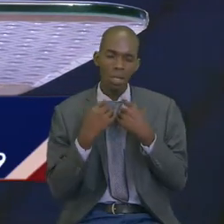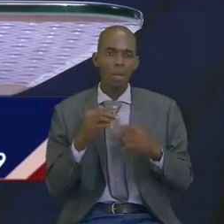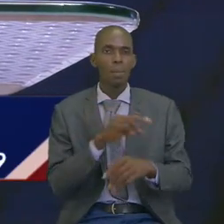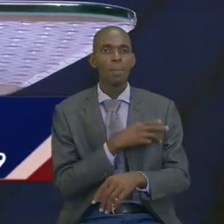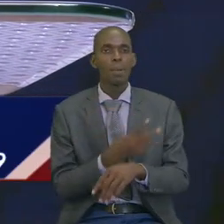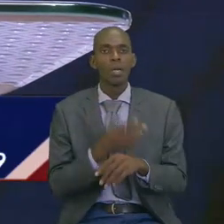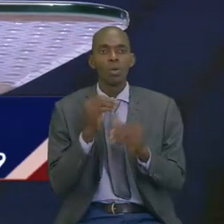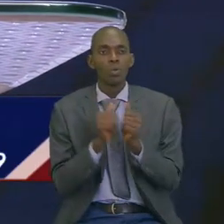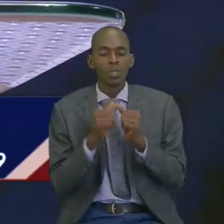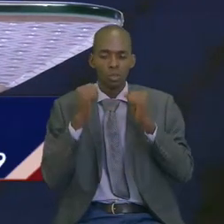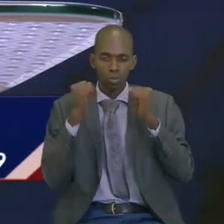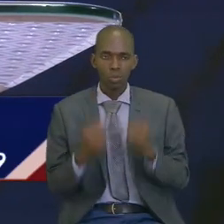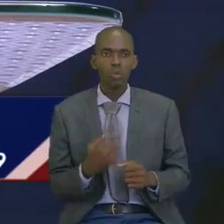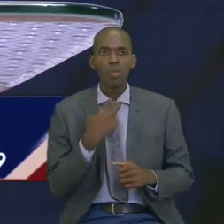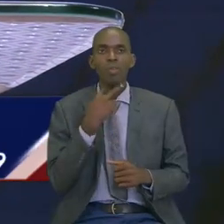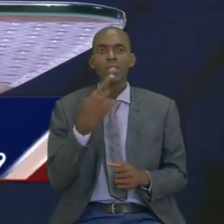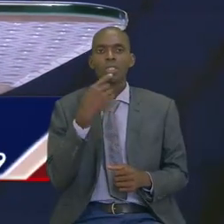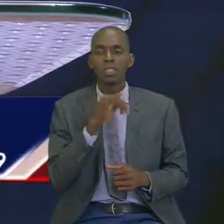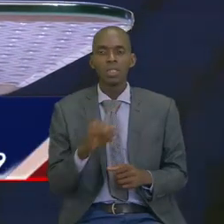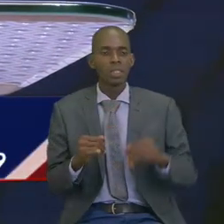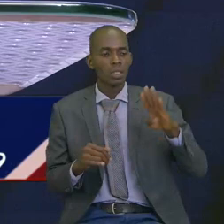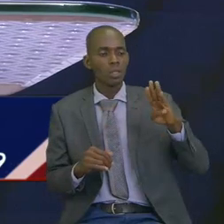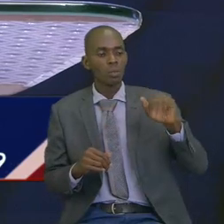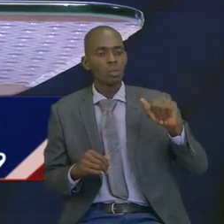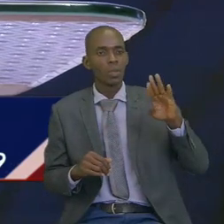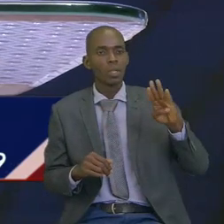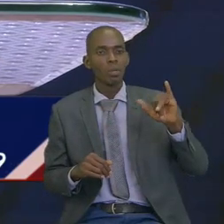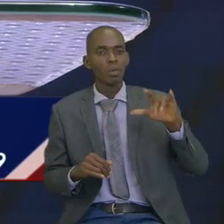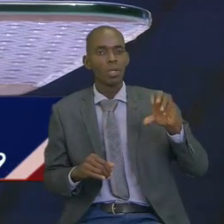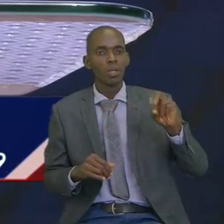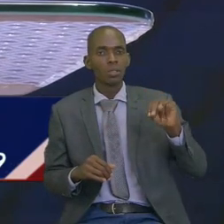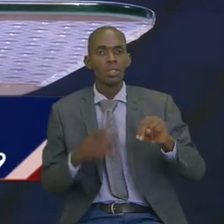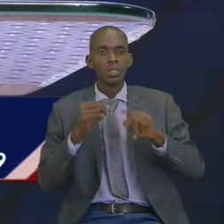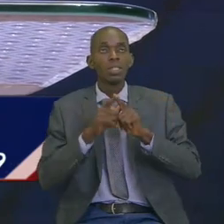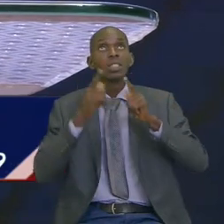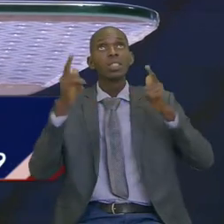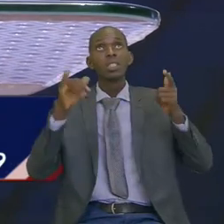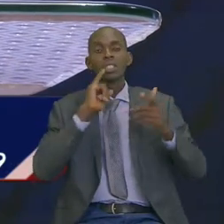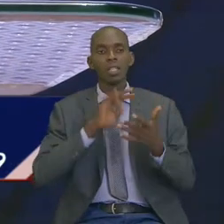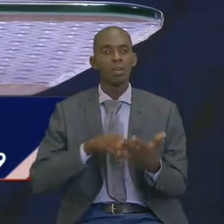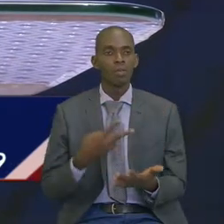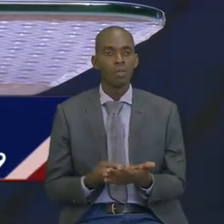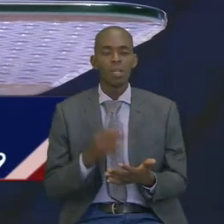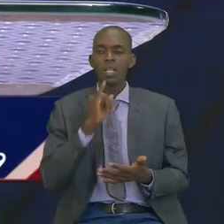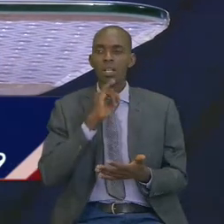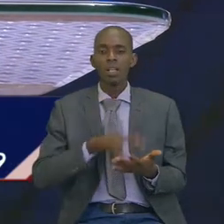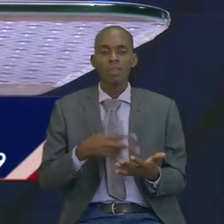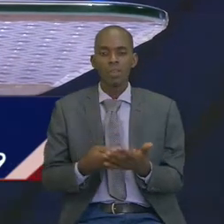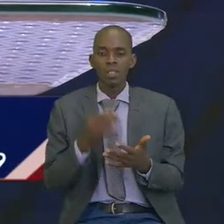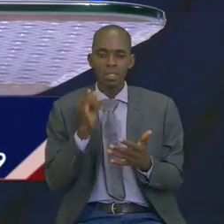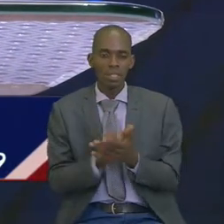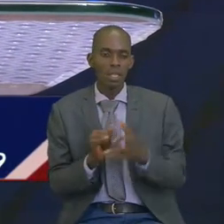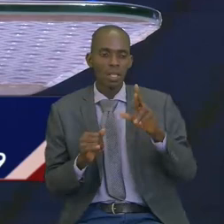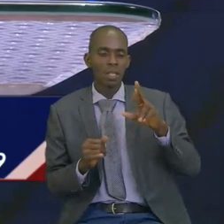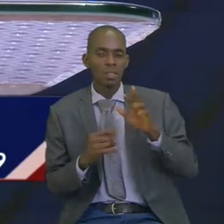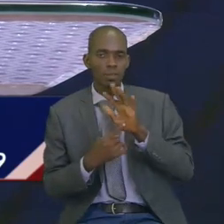with a strong voice, saying, Babylon the great is falling. That revelation had been